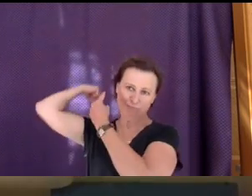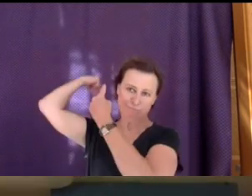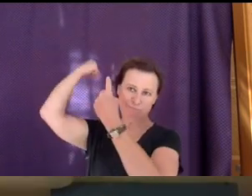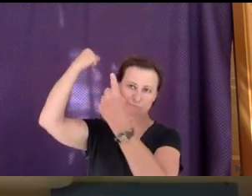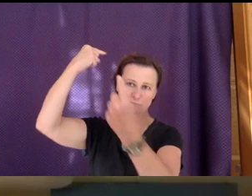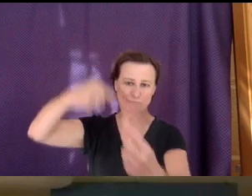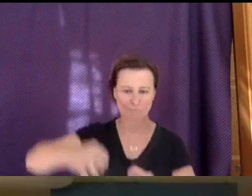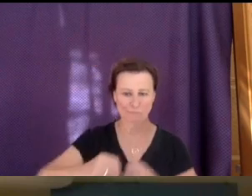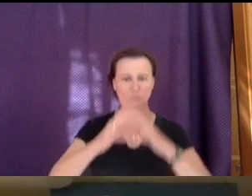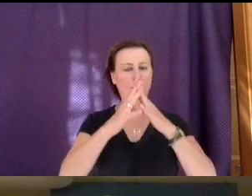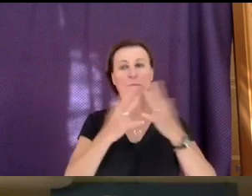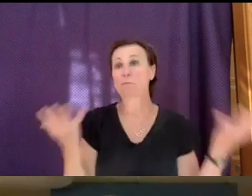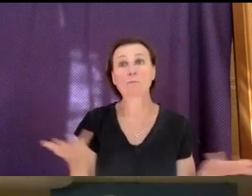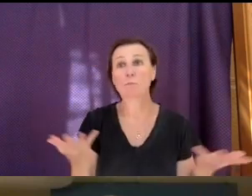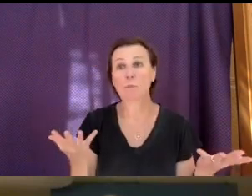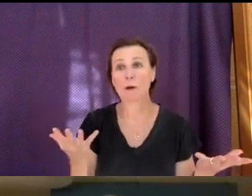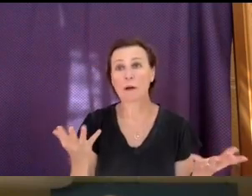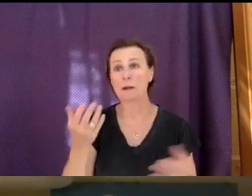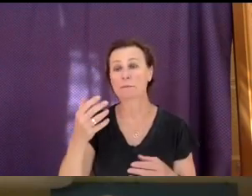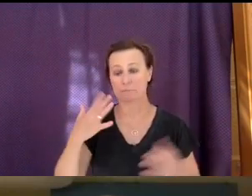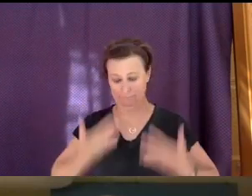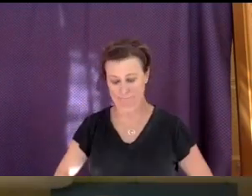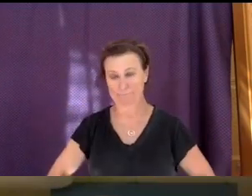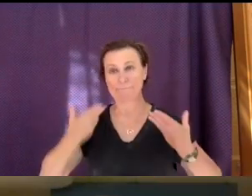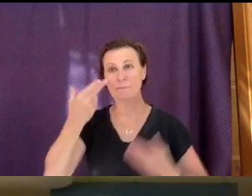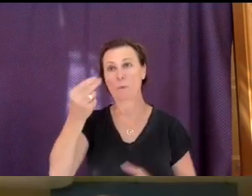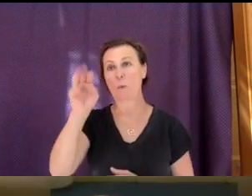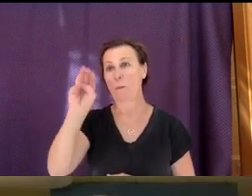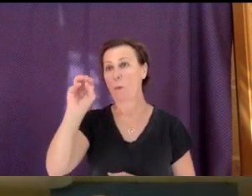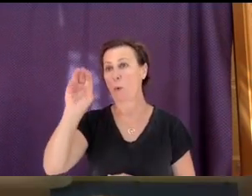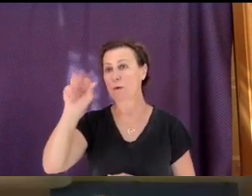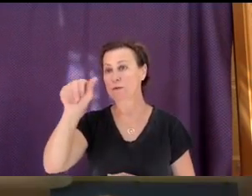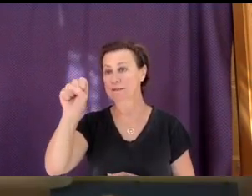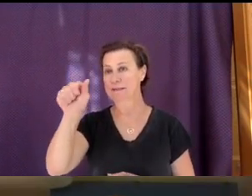other things, Homo sapiens,